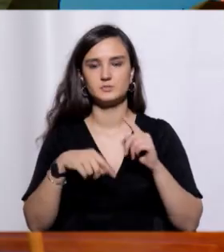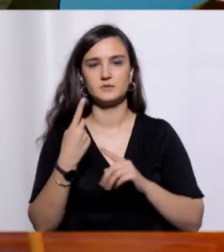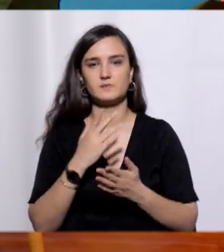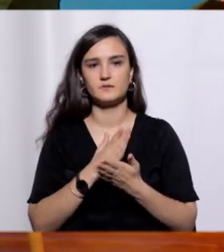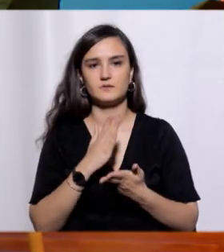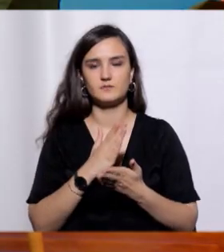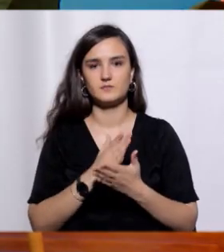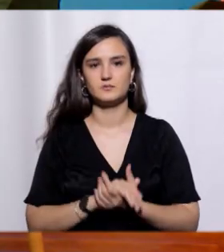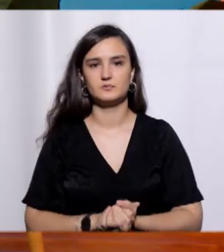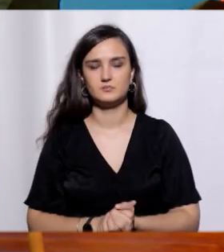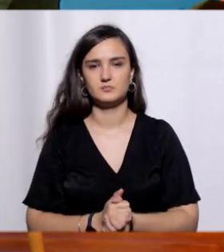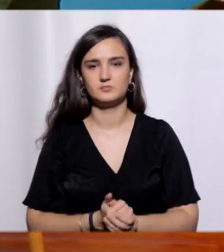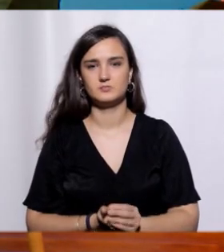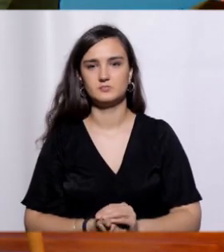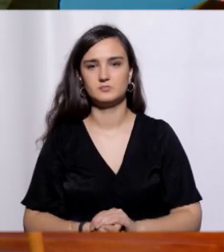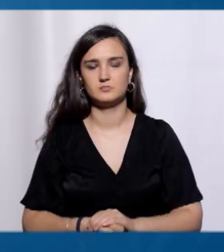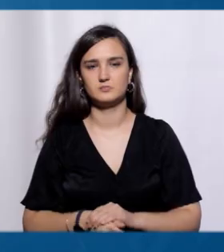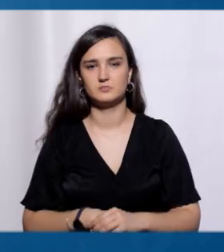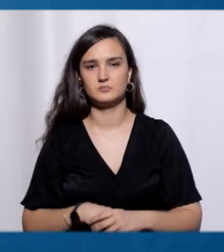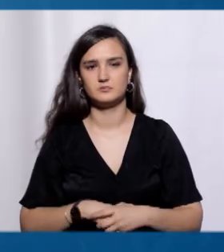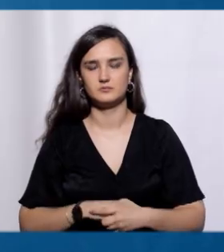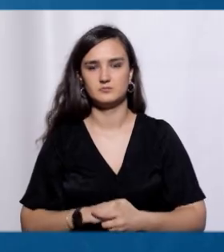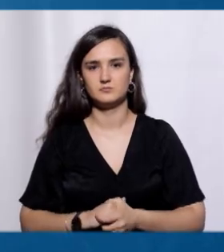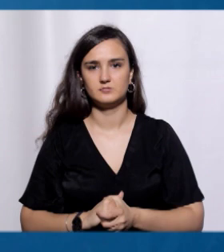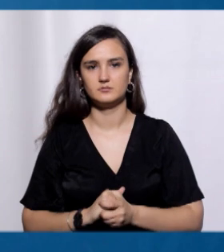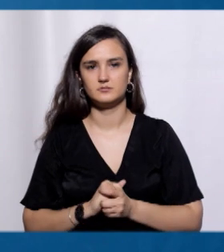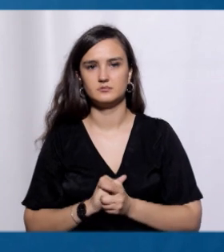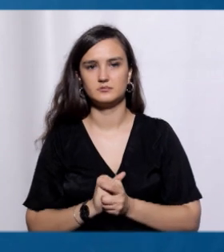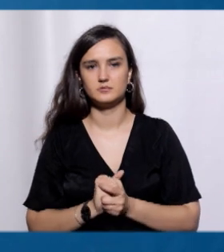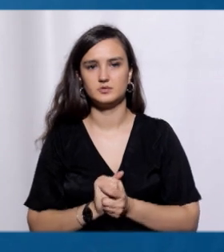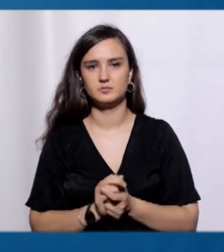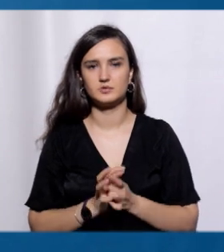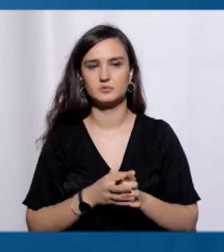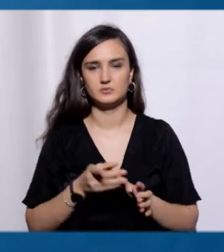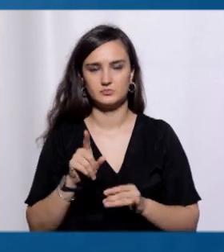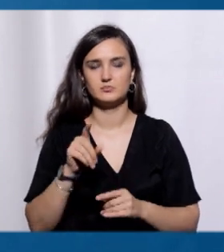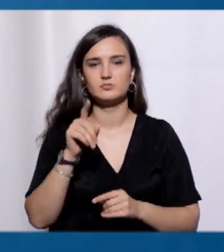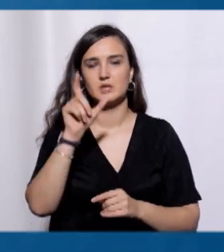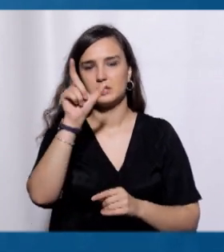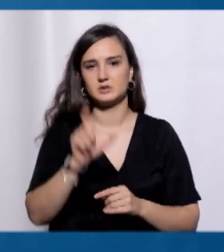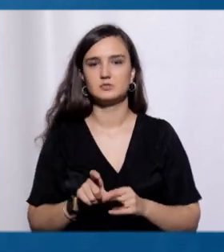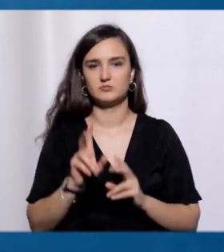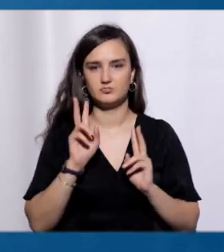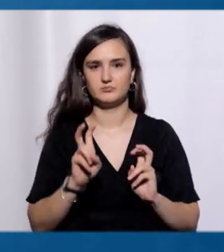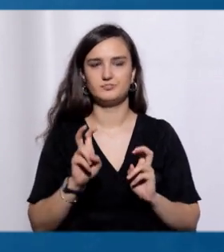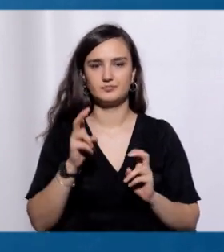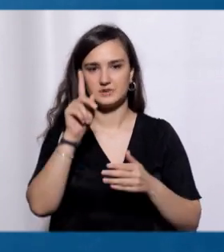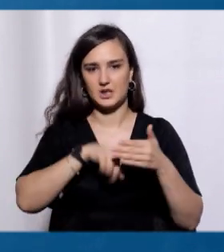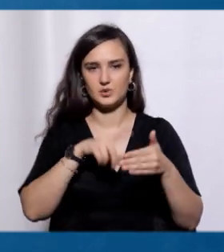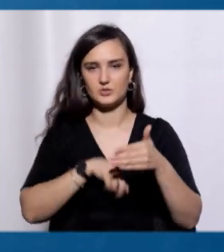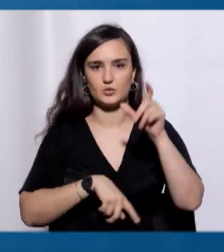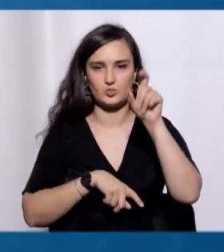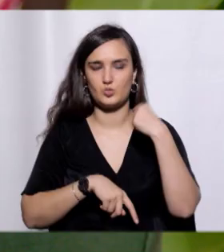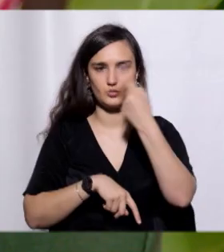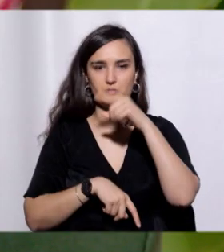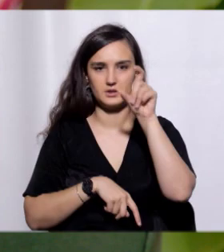have clergyman. Clergyman. This is a member of the clergy, which is a religious order,